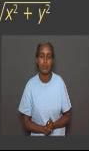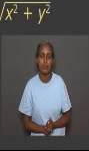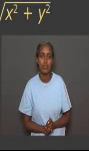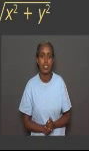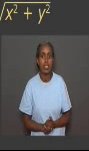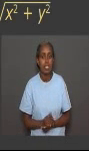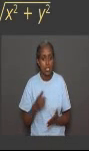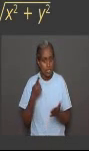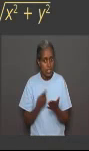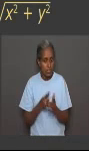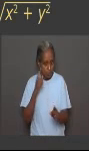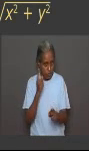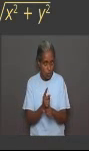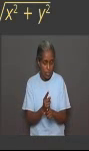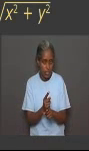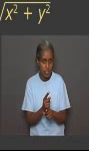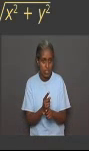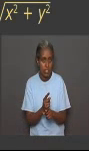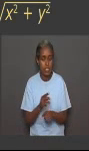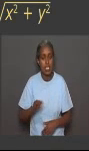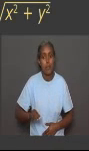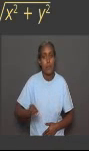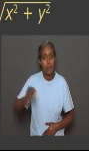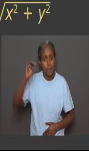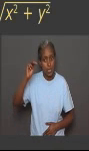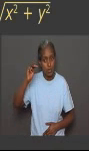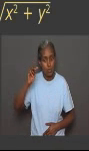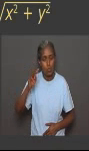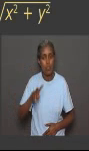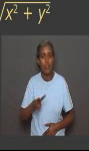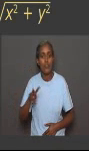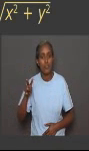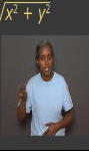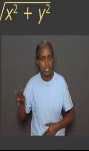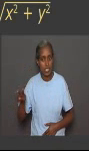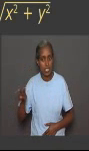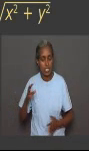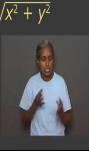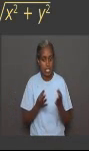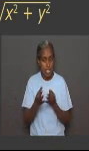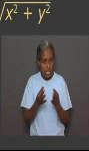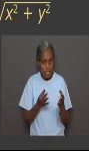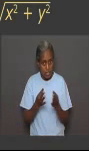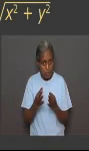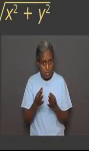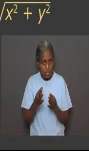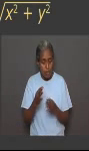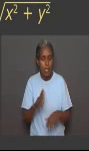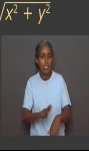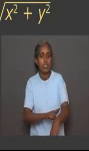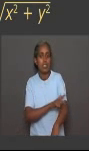That is correct. The magnitude of a vector is expressed by its